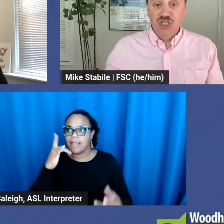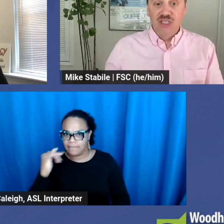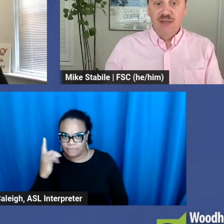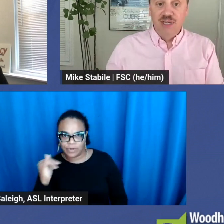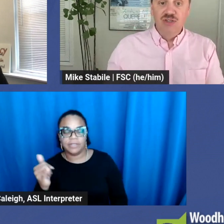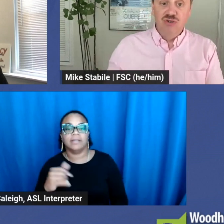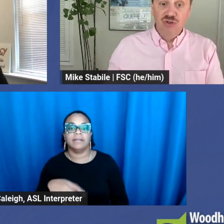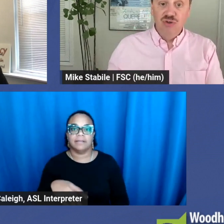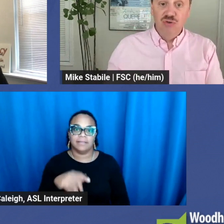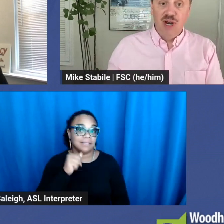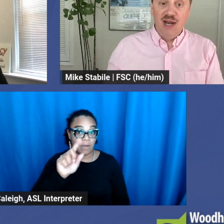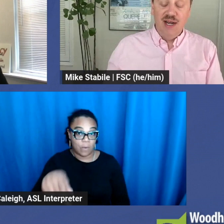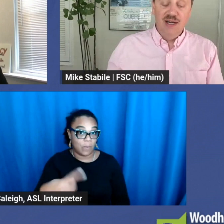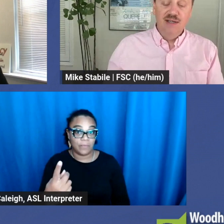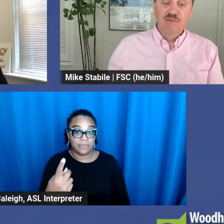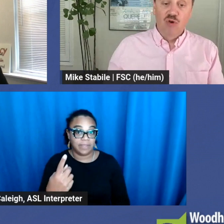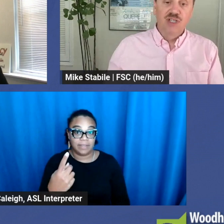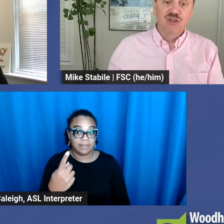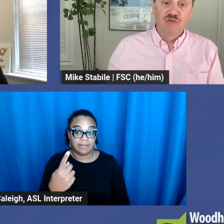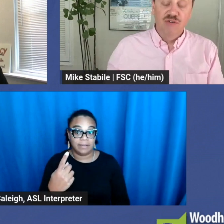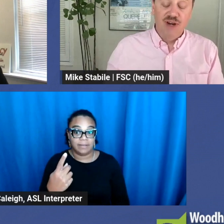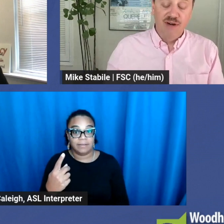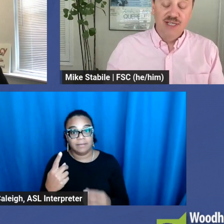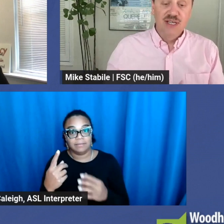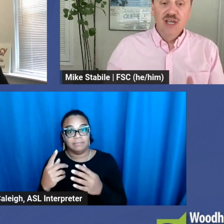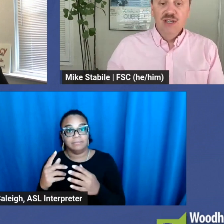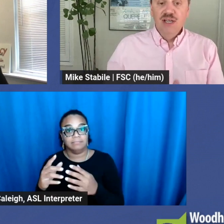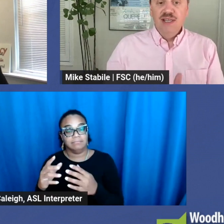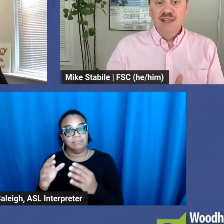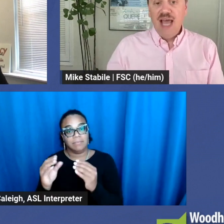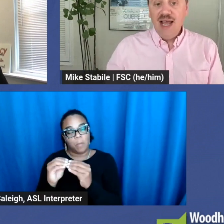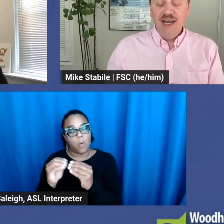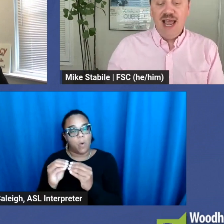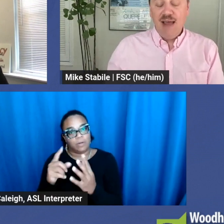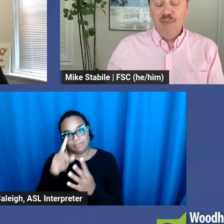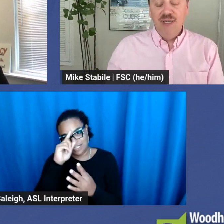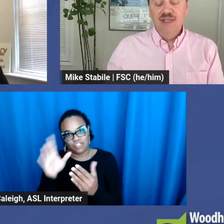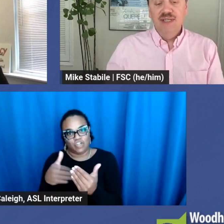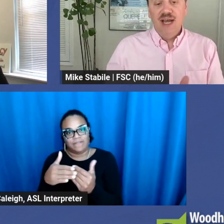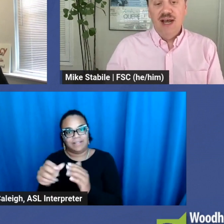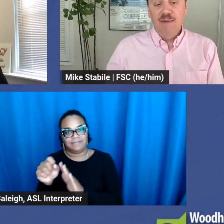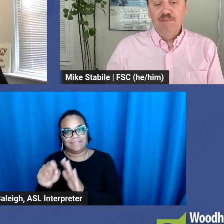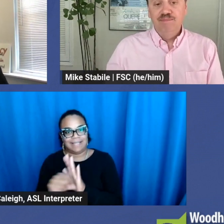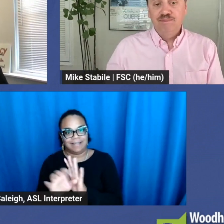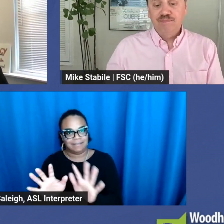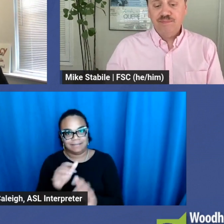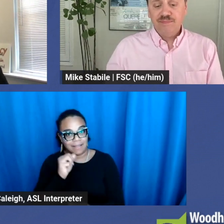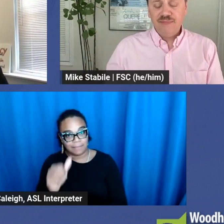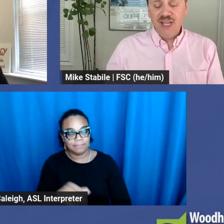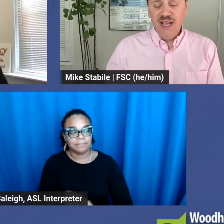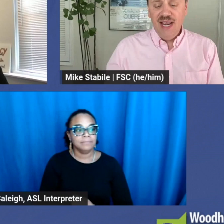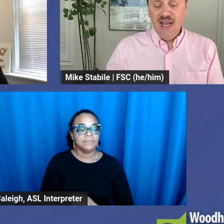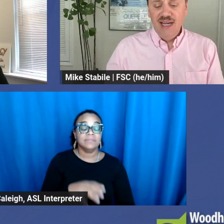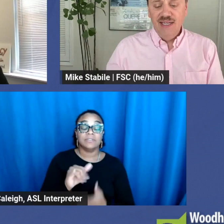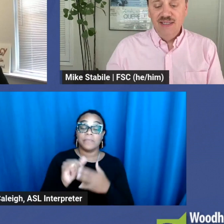It wasn't just limited to more conservative areas. That happened, and